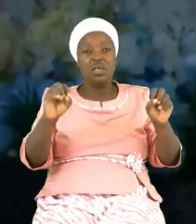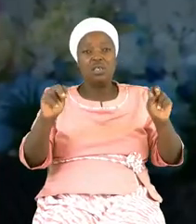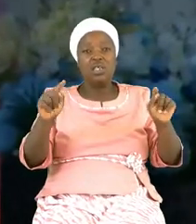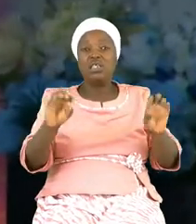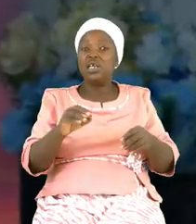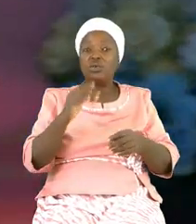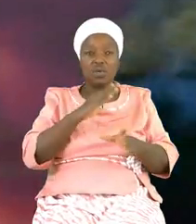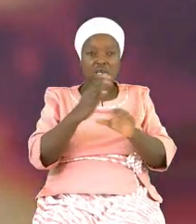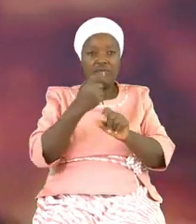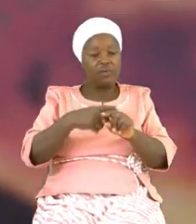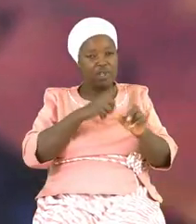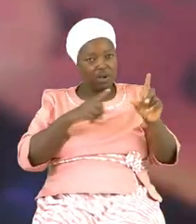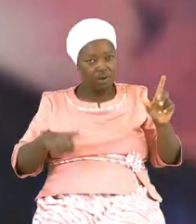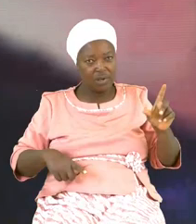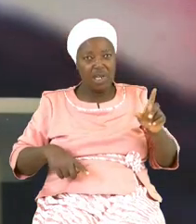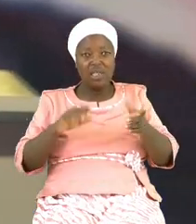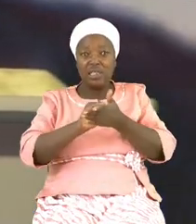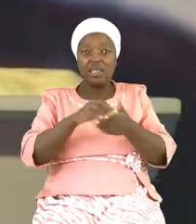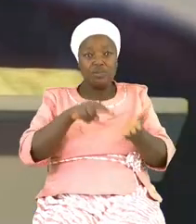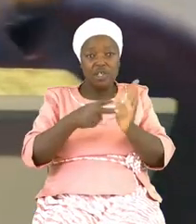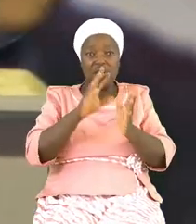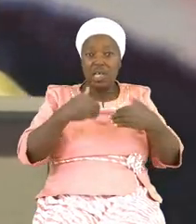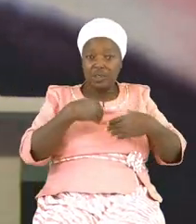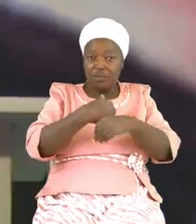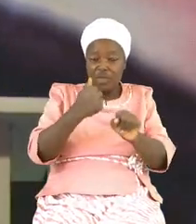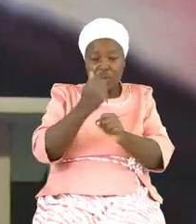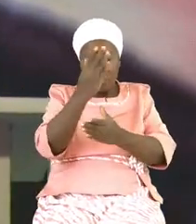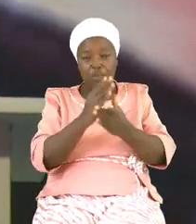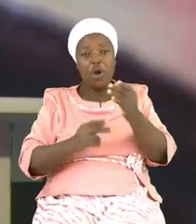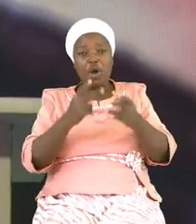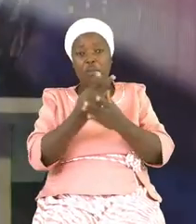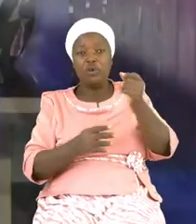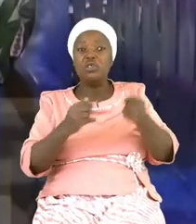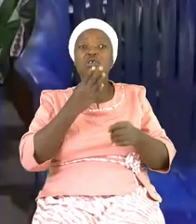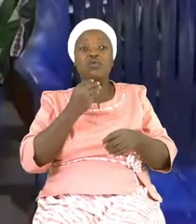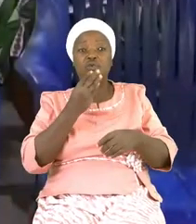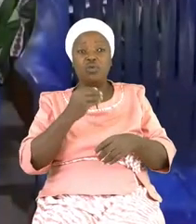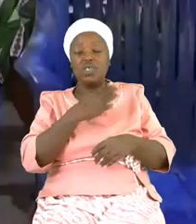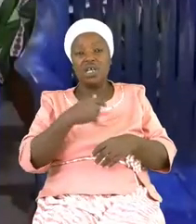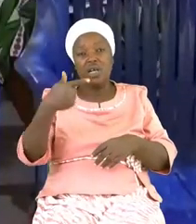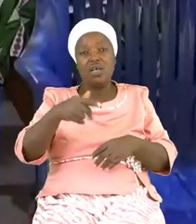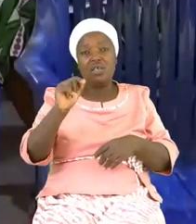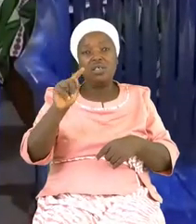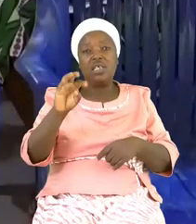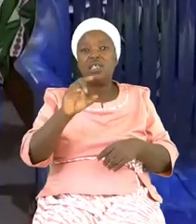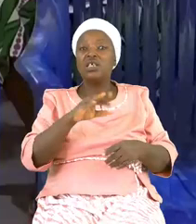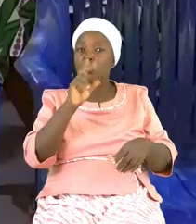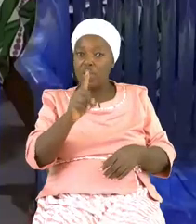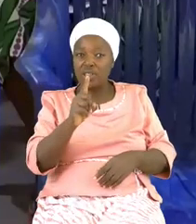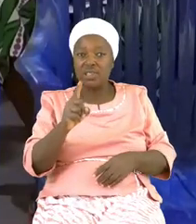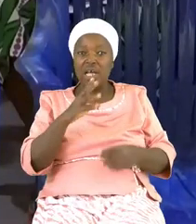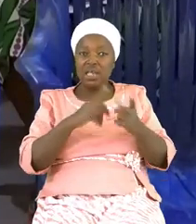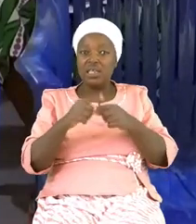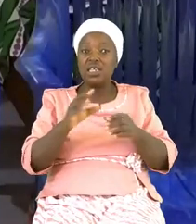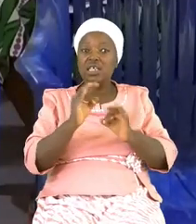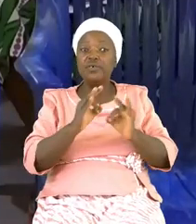Lord. He has made both the Jew and the Gentile one. Did the Jews have salvation? Gentiles will